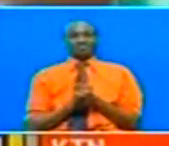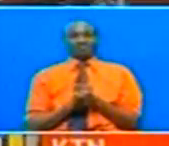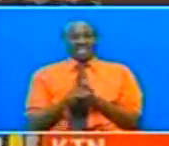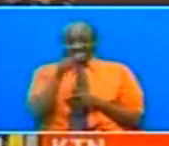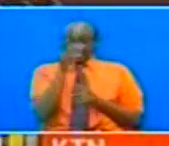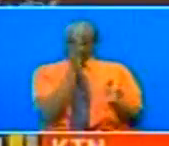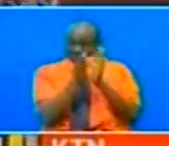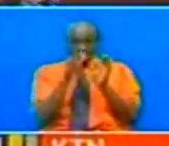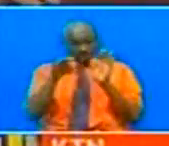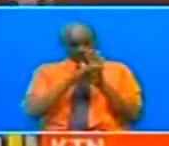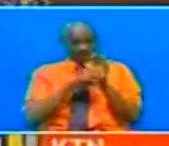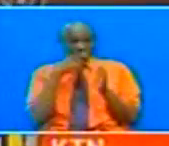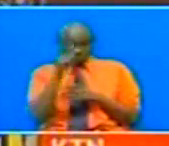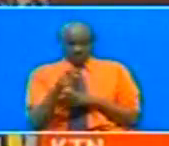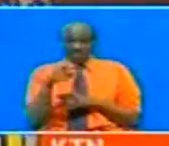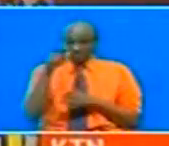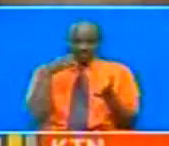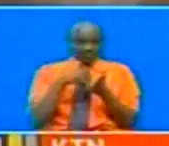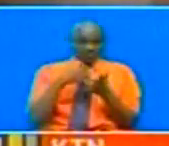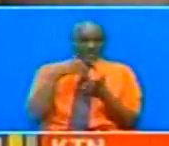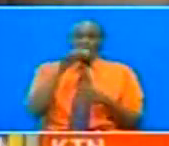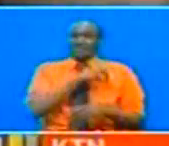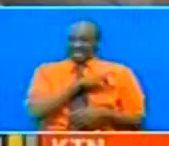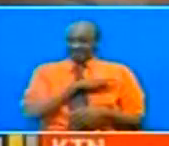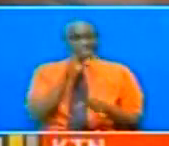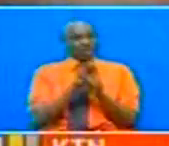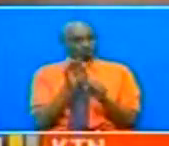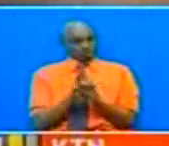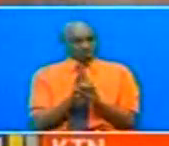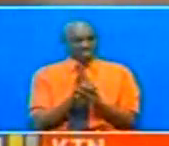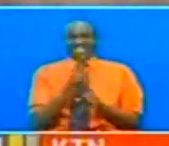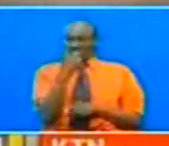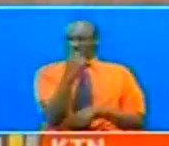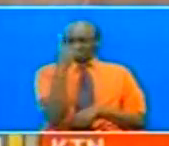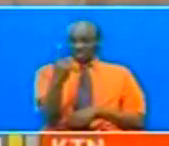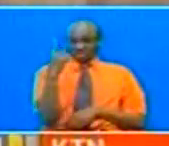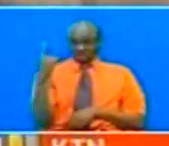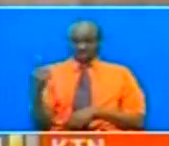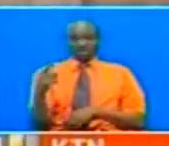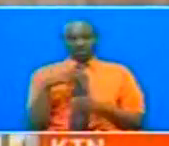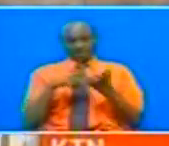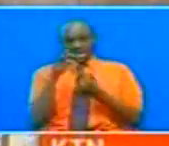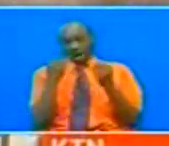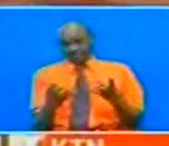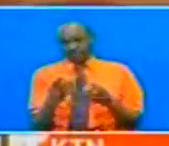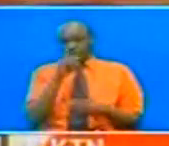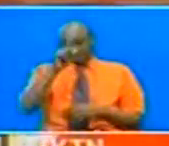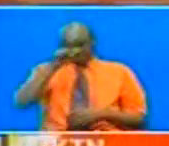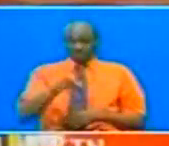Mpango ambao wanafunzi husika wanadai kuwanufaisha sihaba. Kila mwanafunzi husika hulipa shilingi